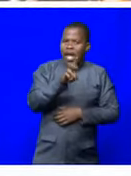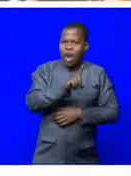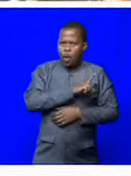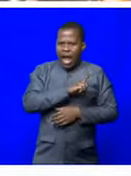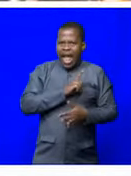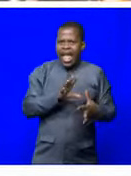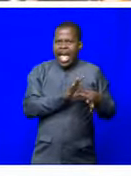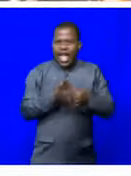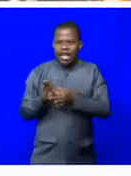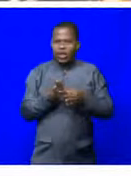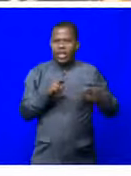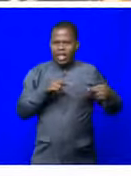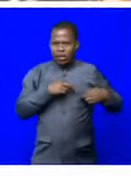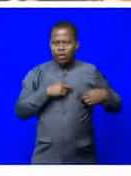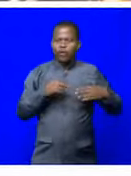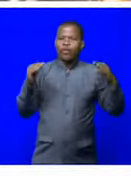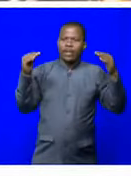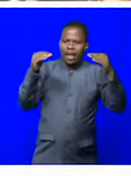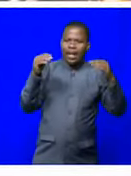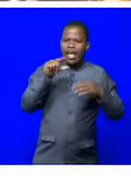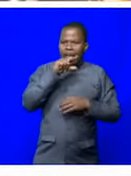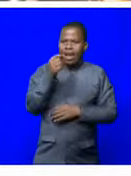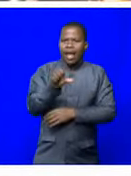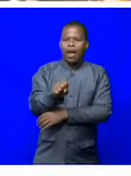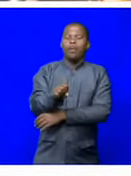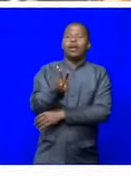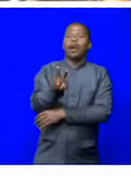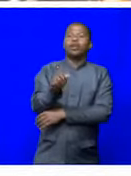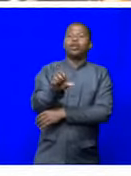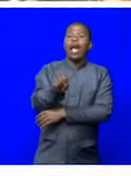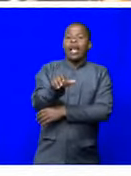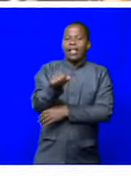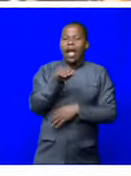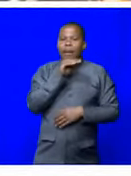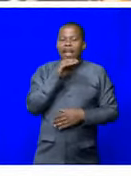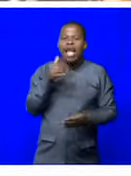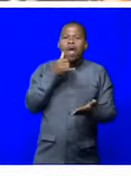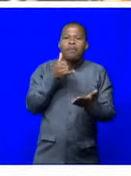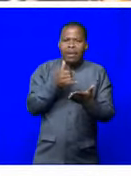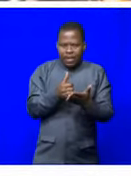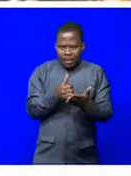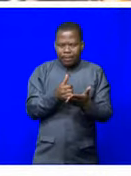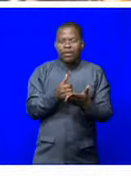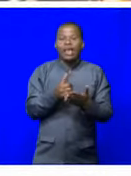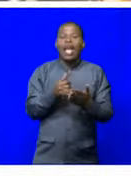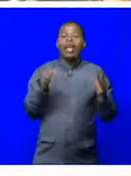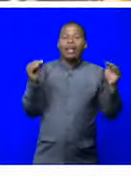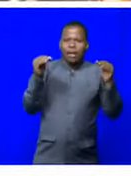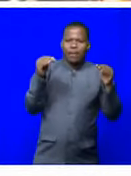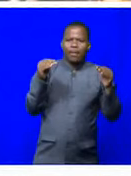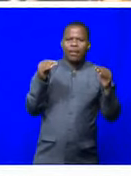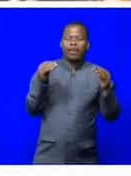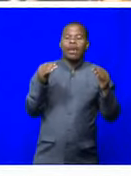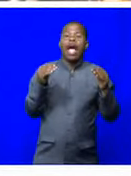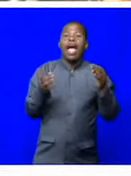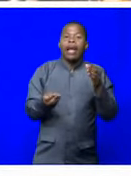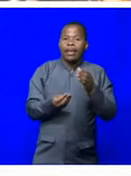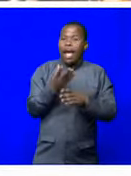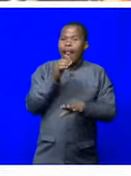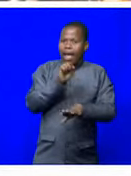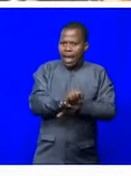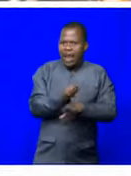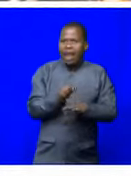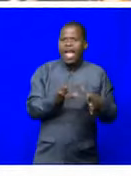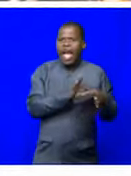lebuke emazinga kuleli Eswatini Standards Authority inikedwe imvume yekwenta loku yinhlangano yemazinga